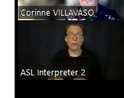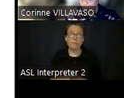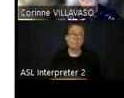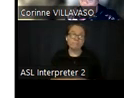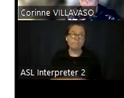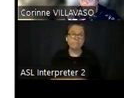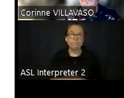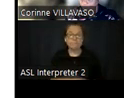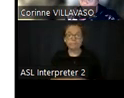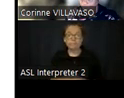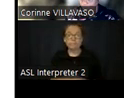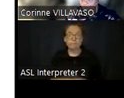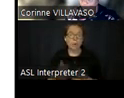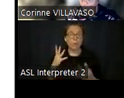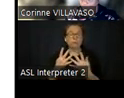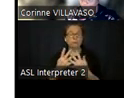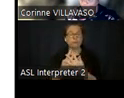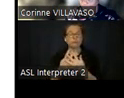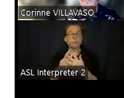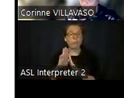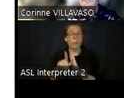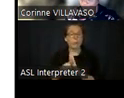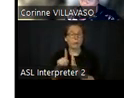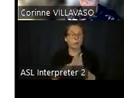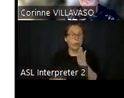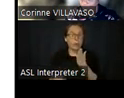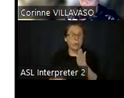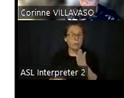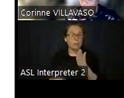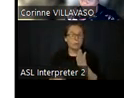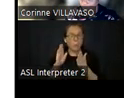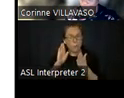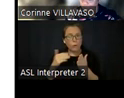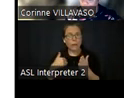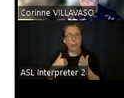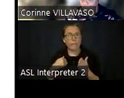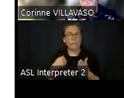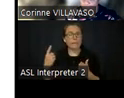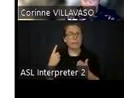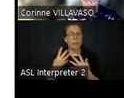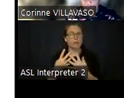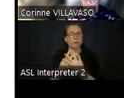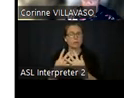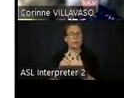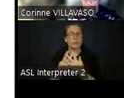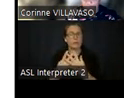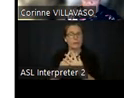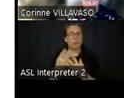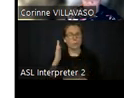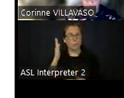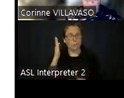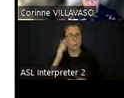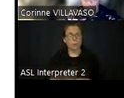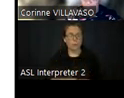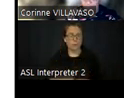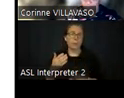having to get screened through a background check. I think there's going to be some rigor to what is looked at when someone joins